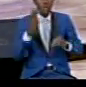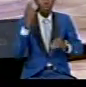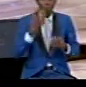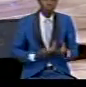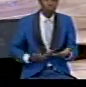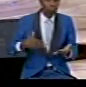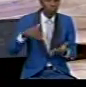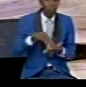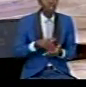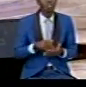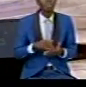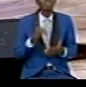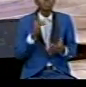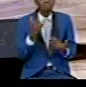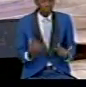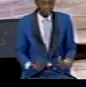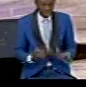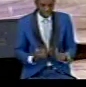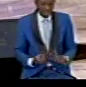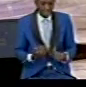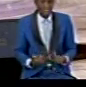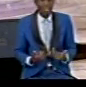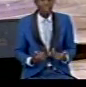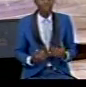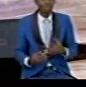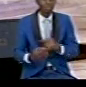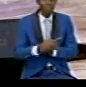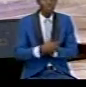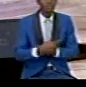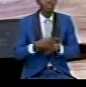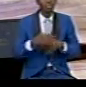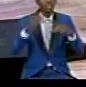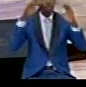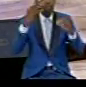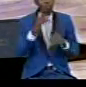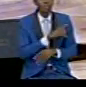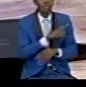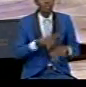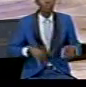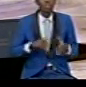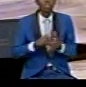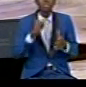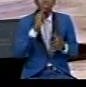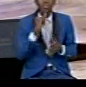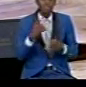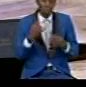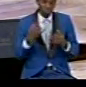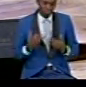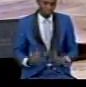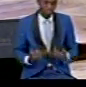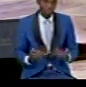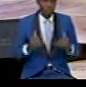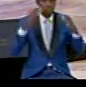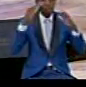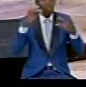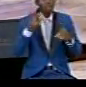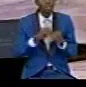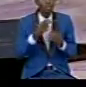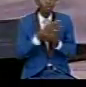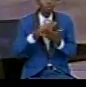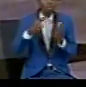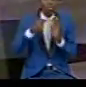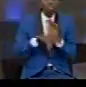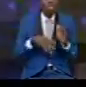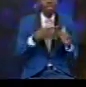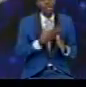day expectation of the Lord is a present life in holiness and righteousness. I